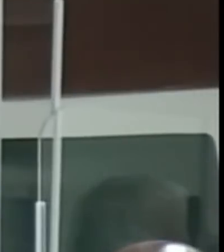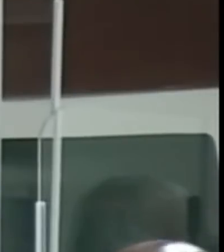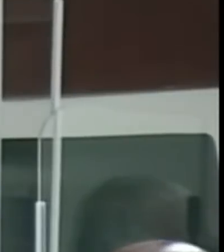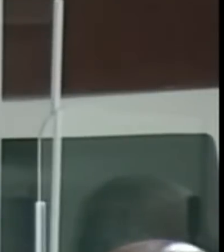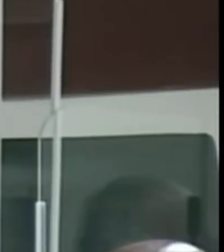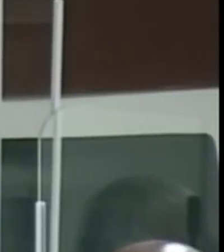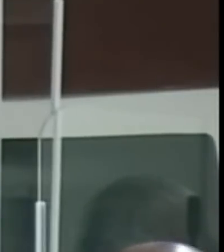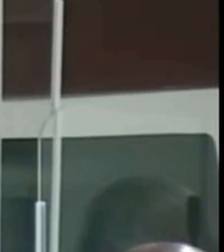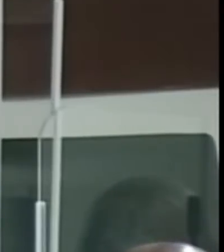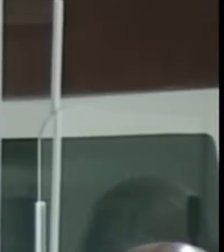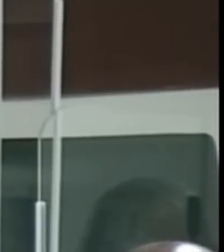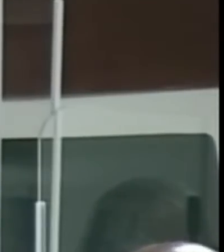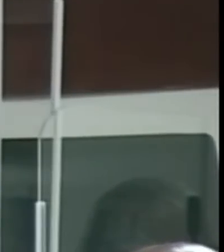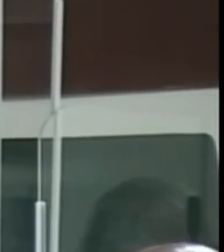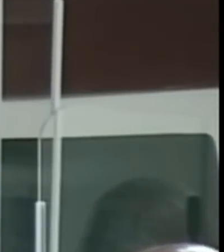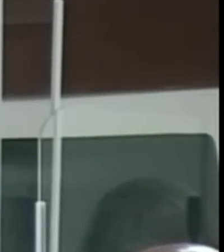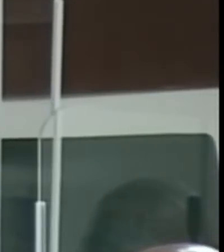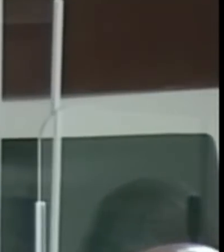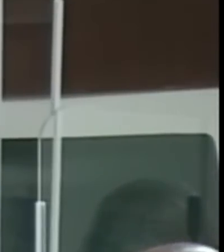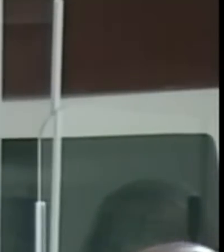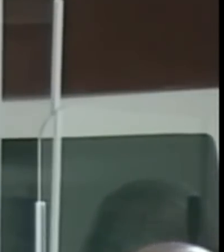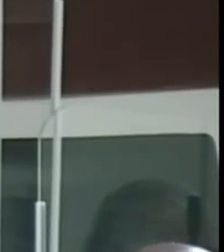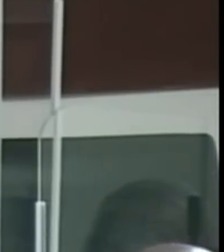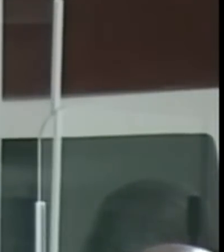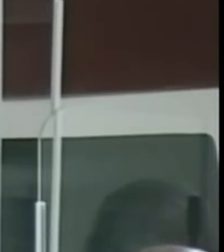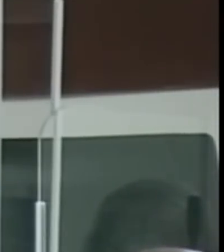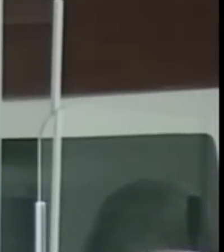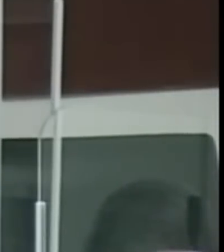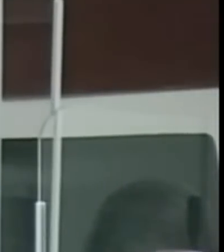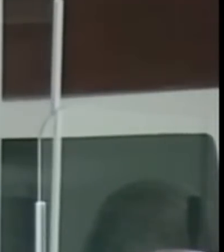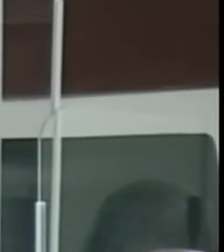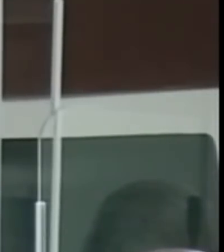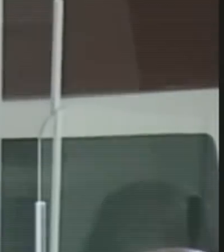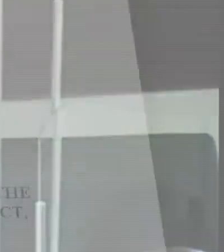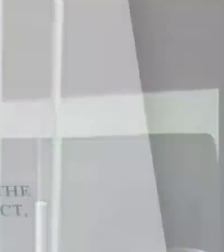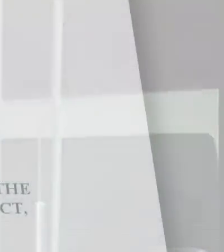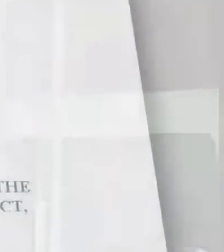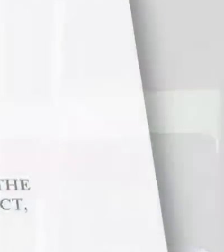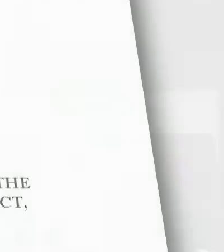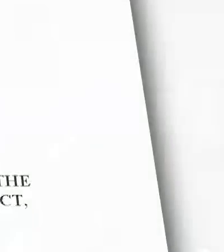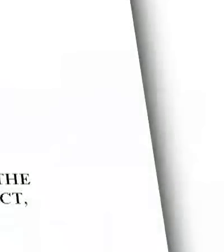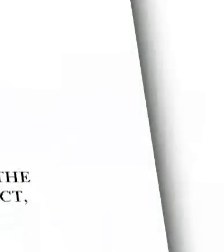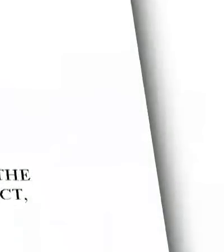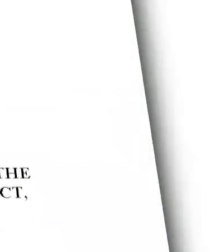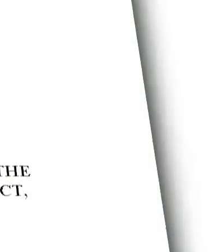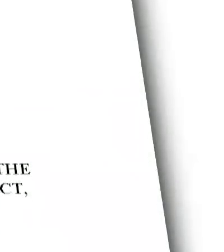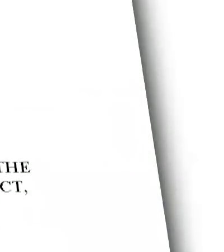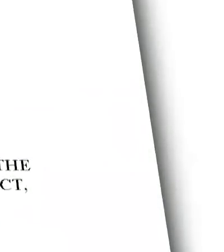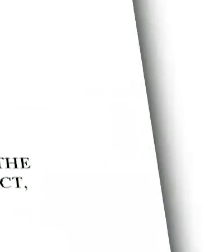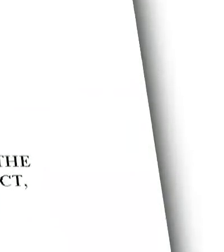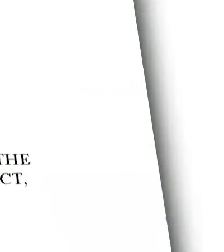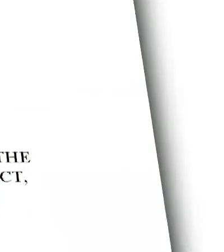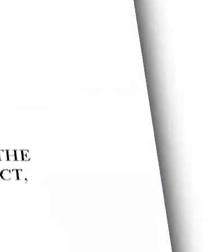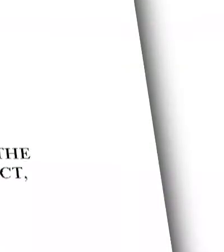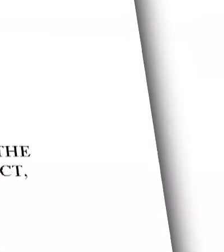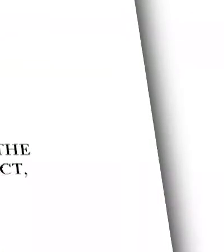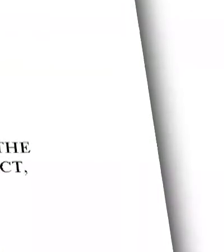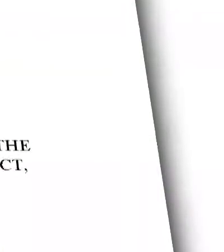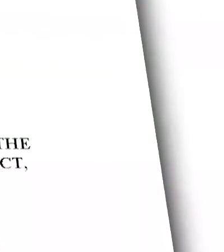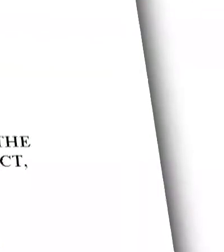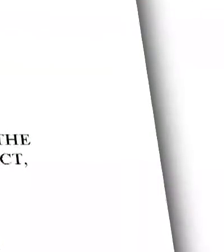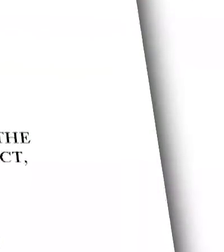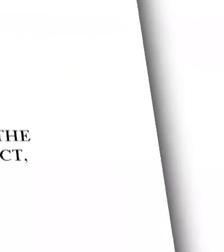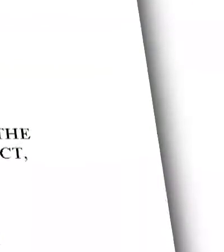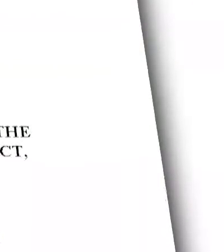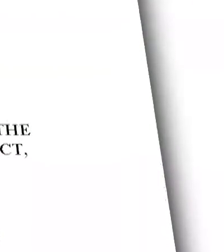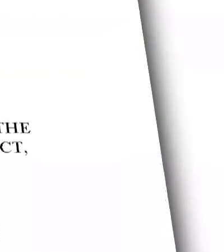6, 2021, Honorable Delroy Chuck laid on the table of the House of Representatives the report of the Joint Select